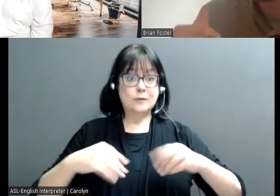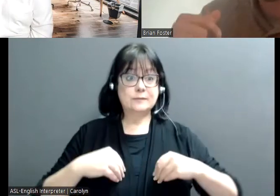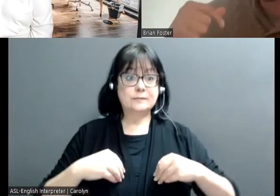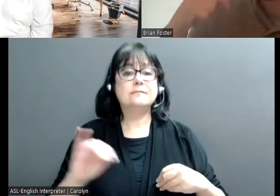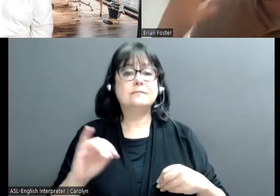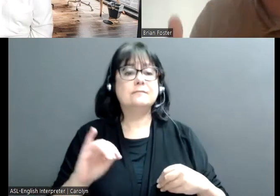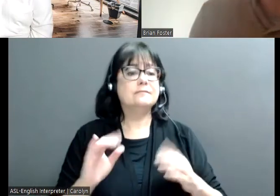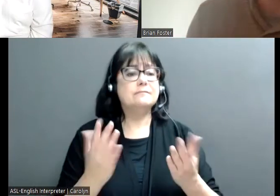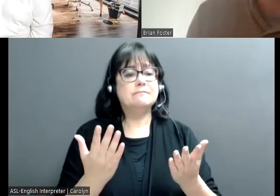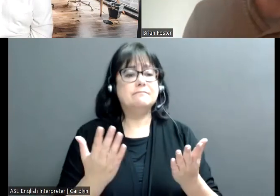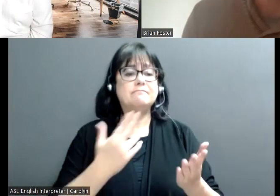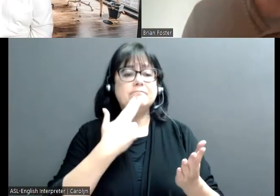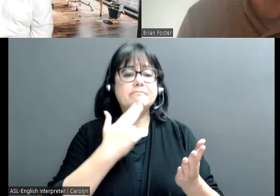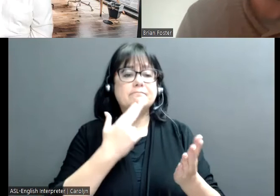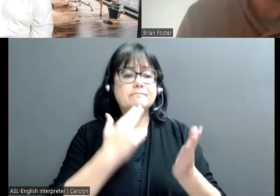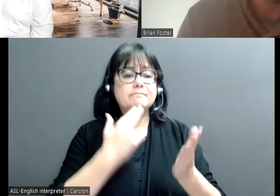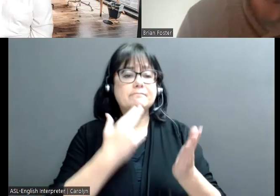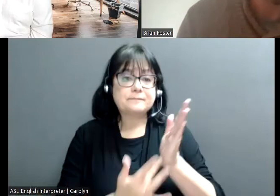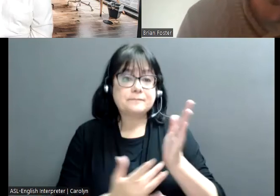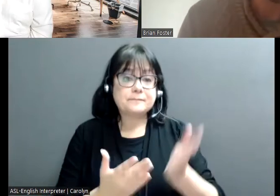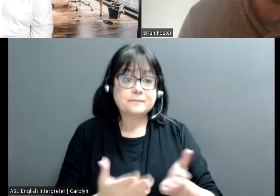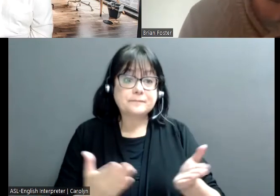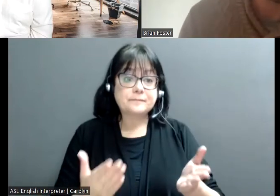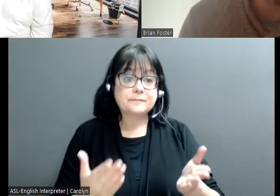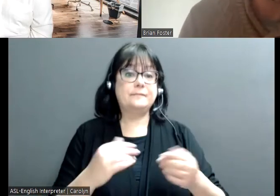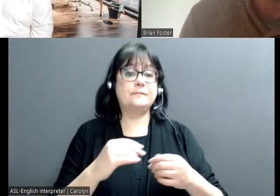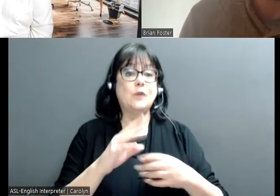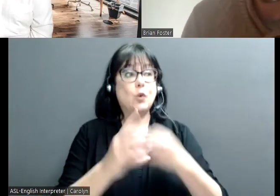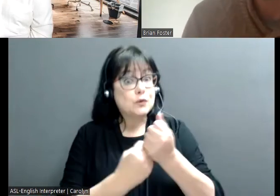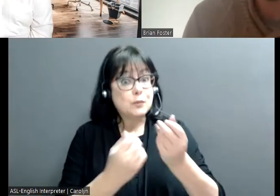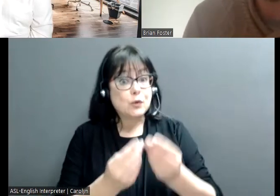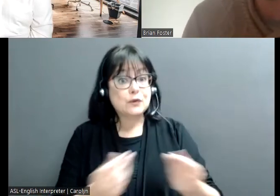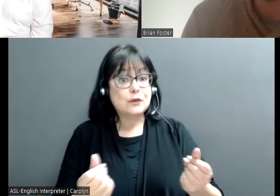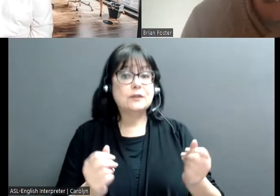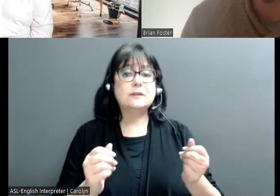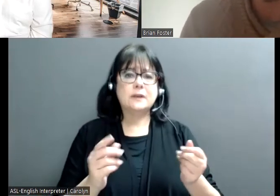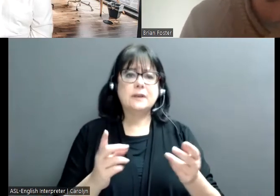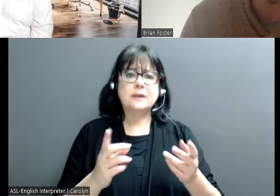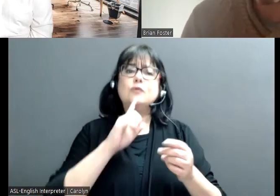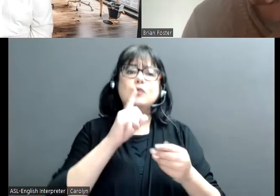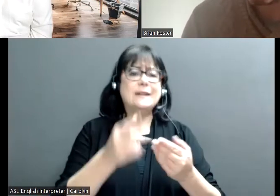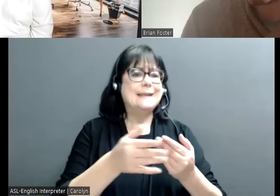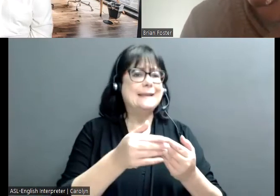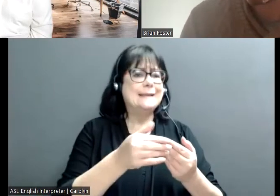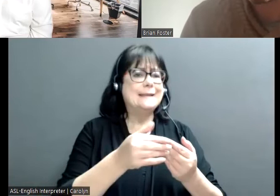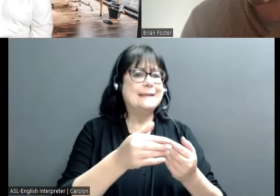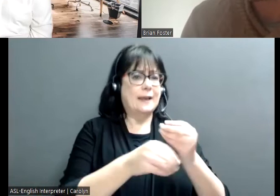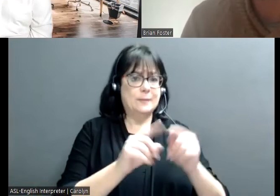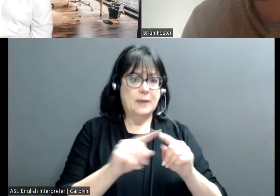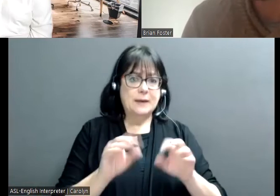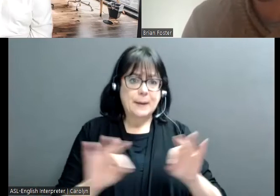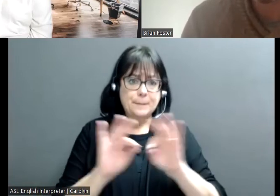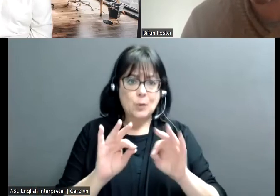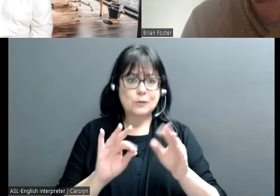technological support solutions or other things that are out of the box, but still really important, interesting